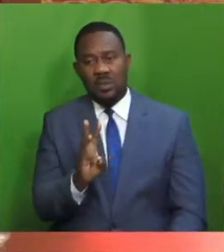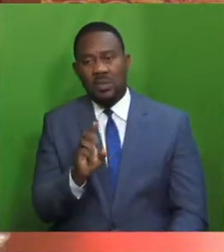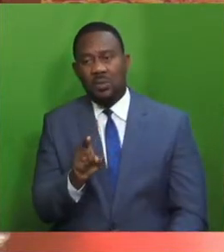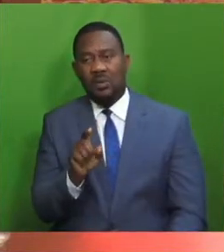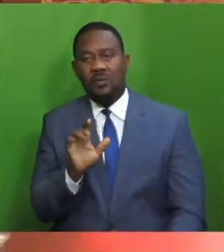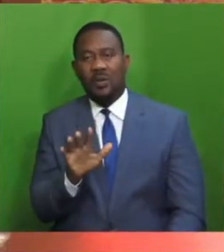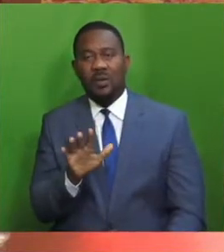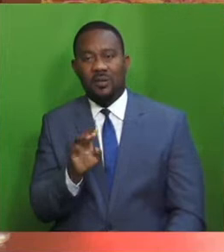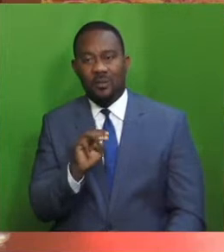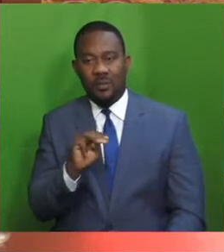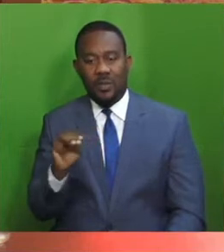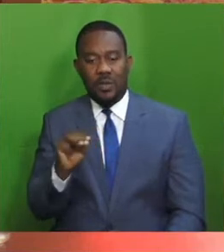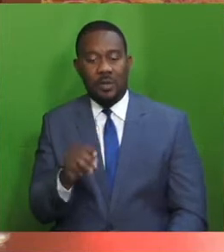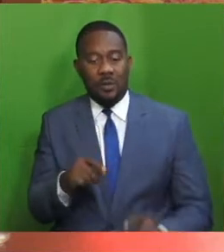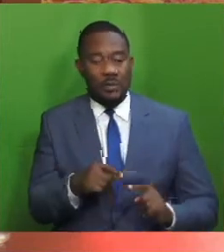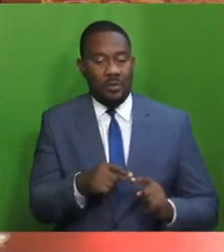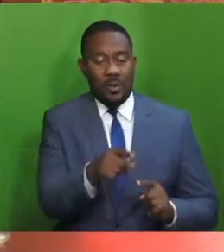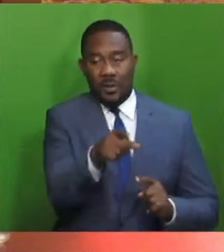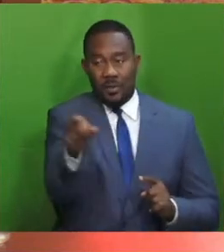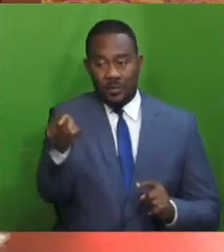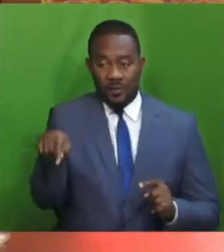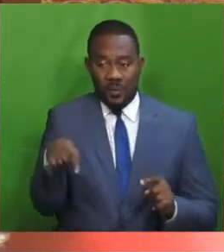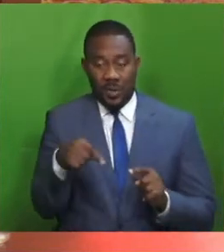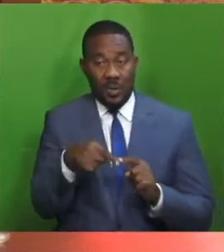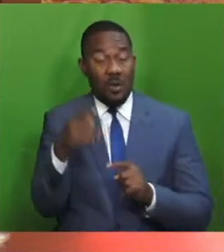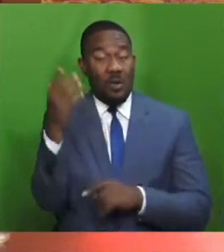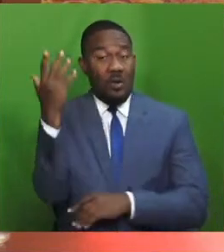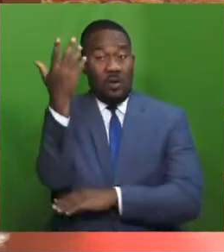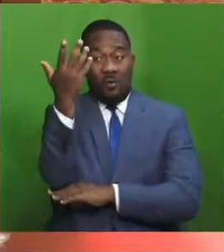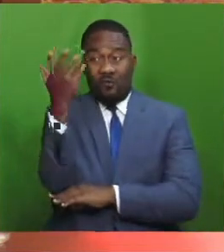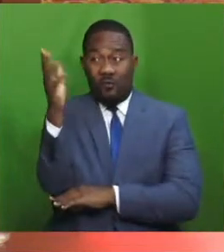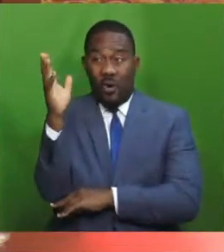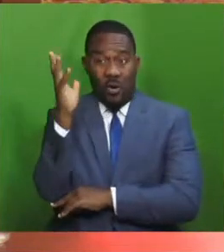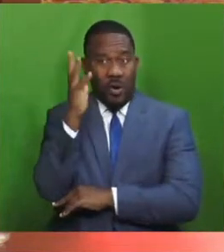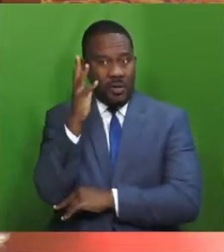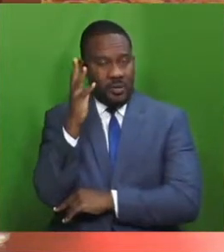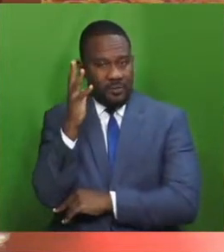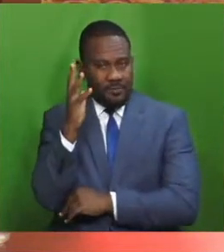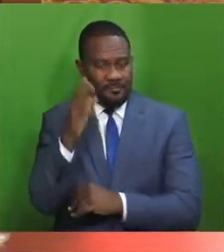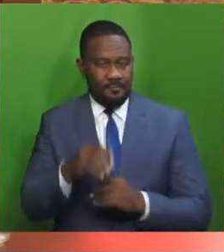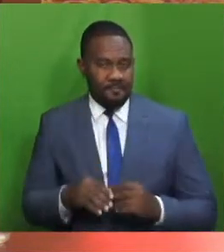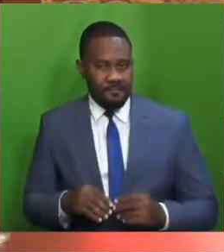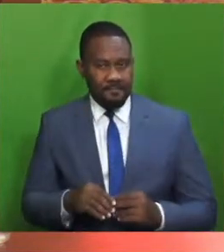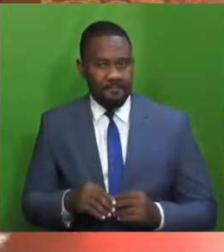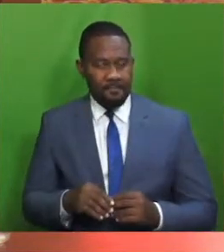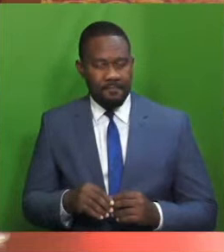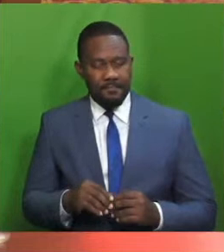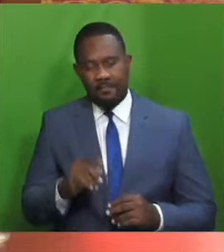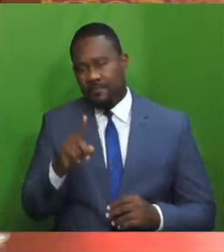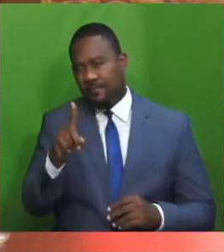million hectares of forest cover, which have been decimated. The Speaker, additional